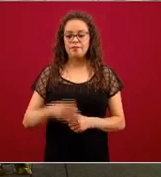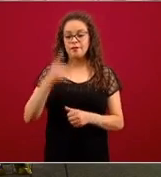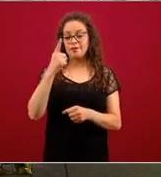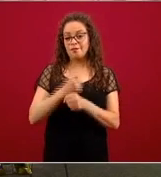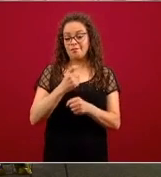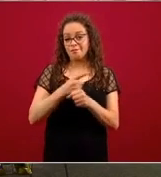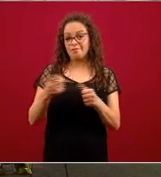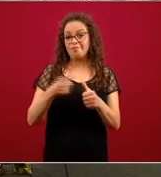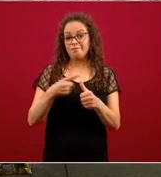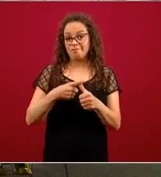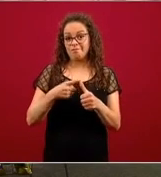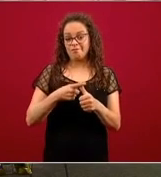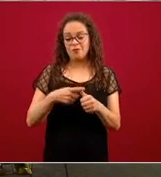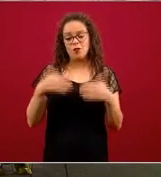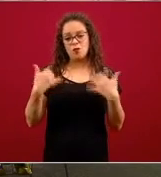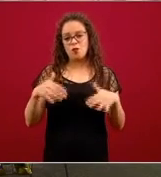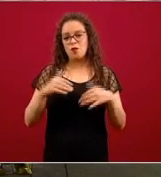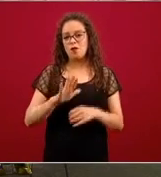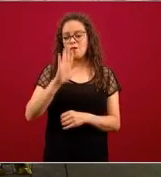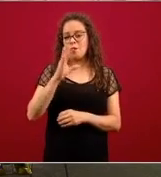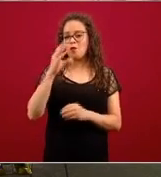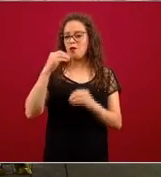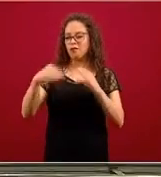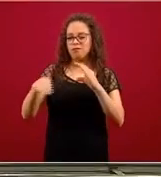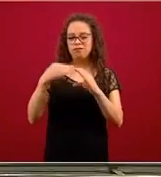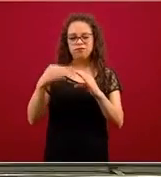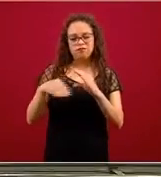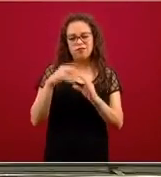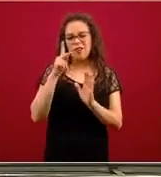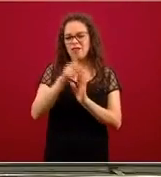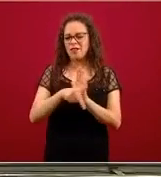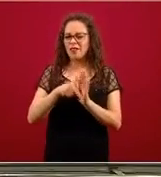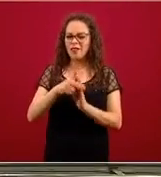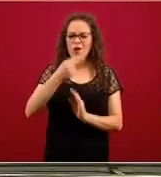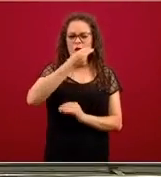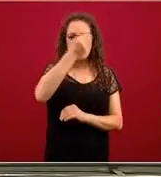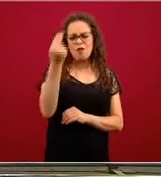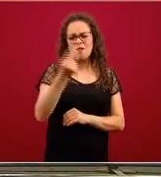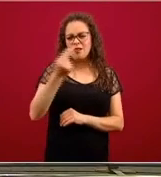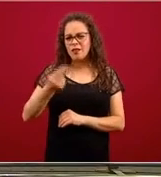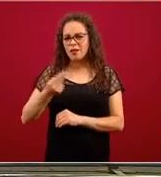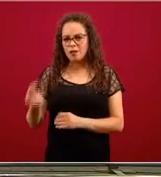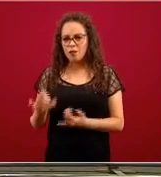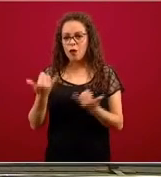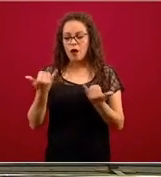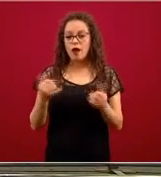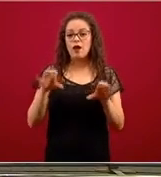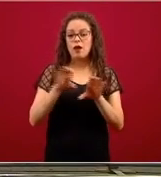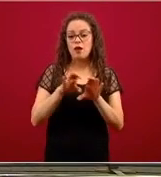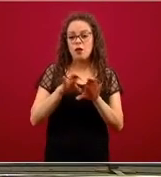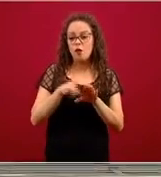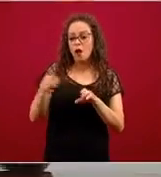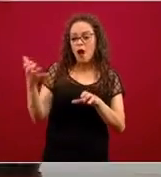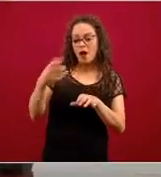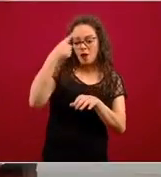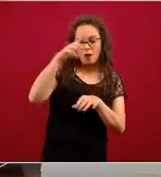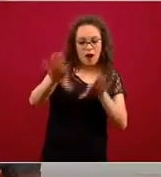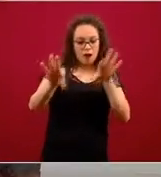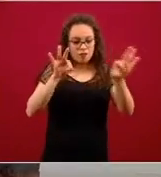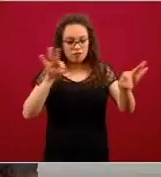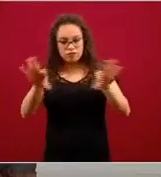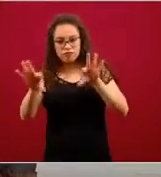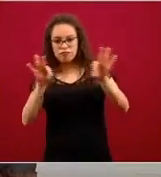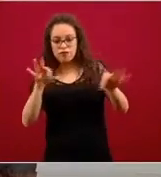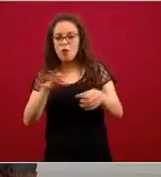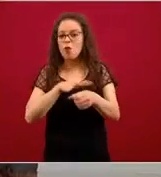of April the 30th, we won't be presenting any technical information, and we'll dedicate that